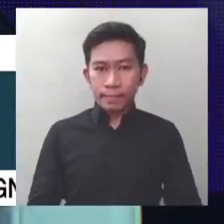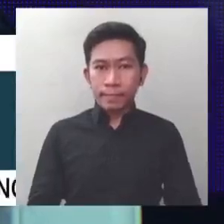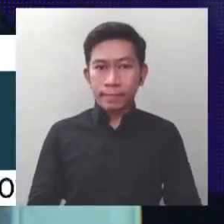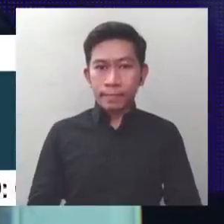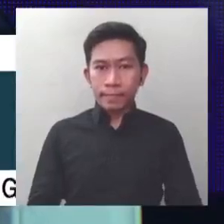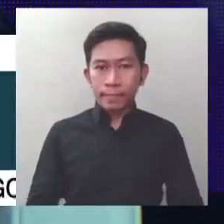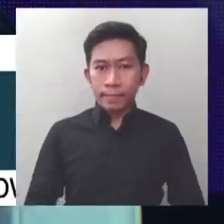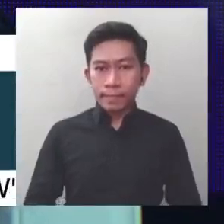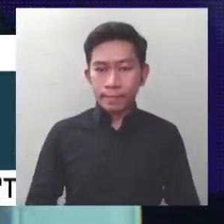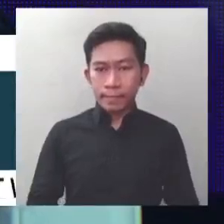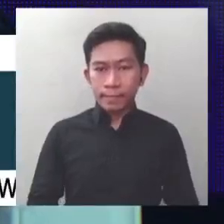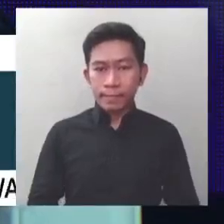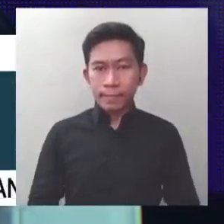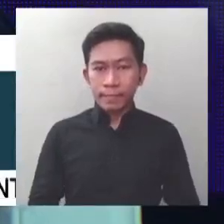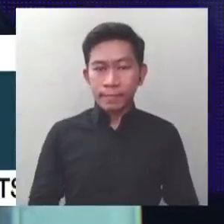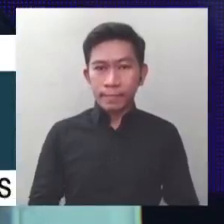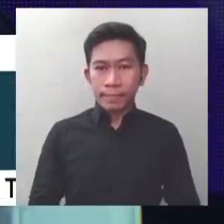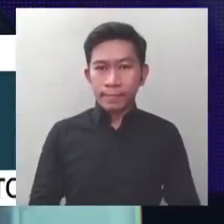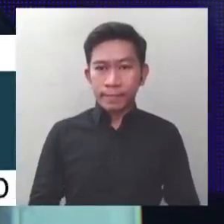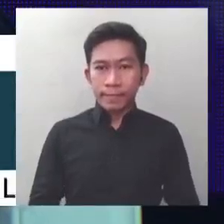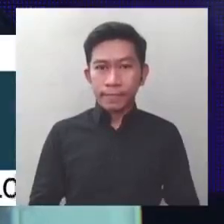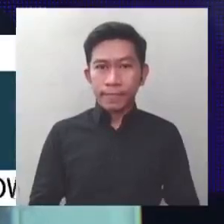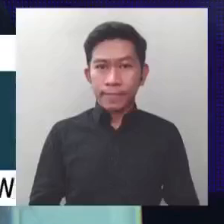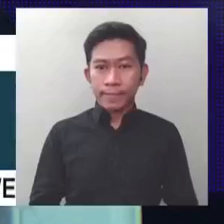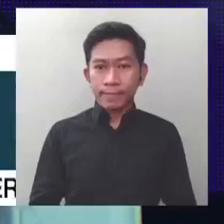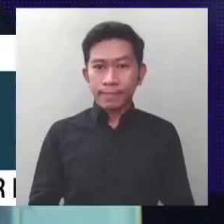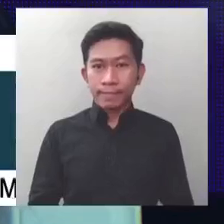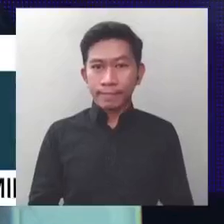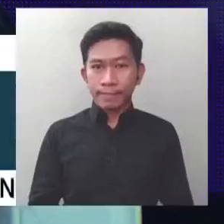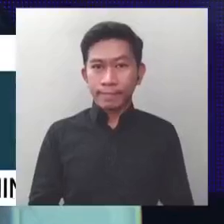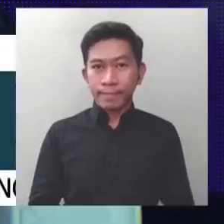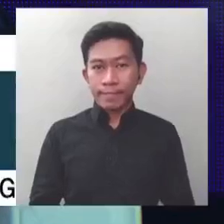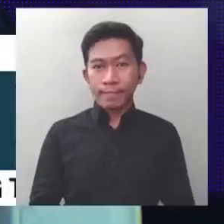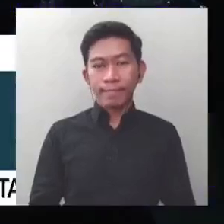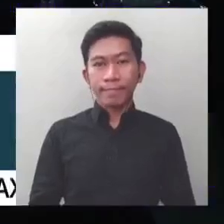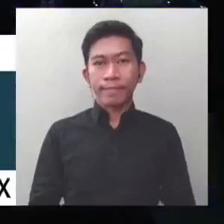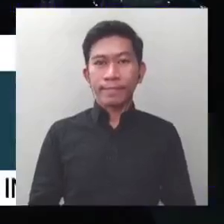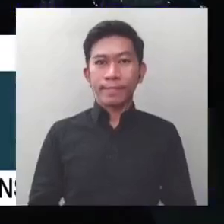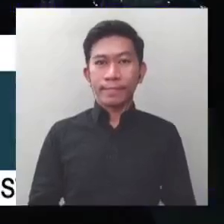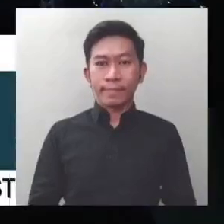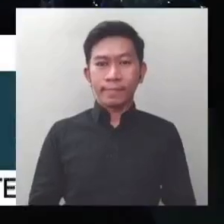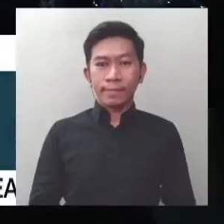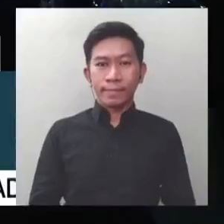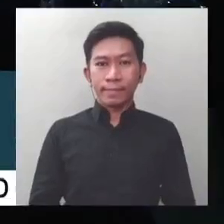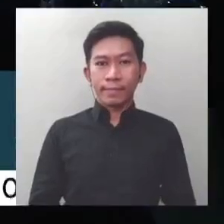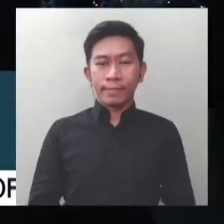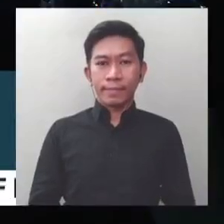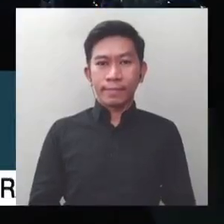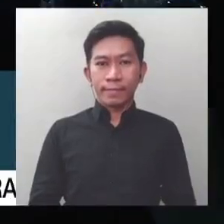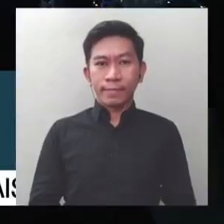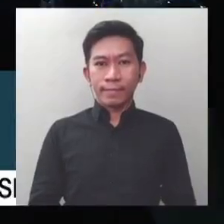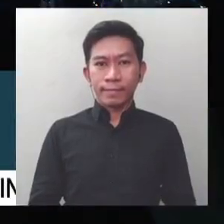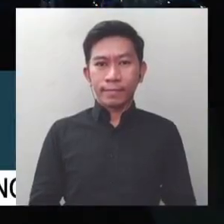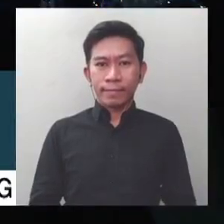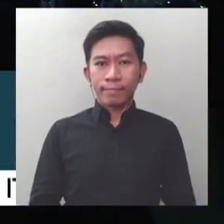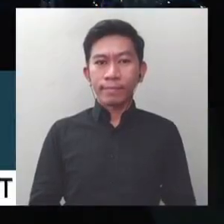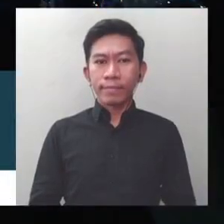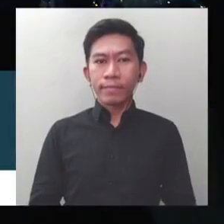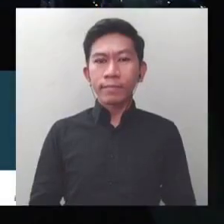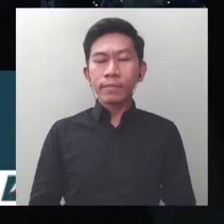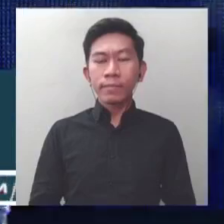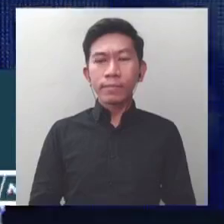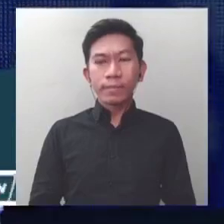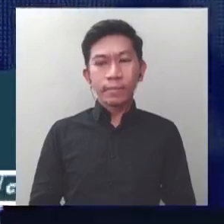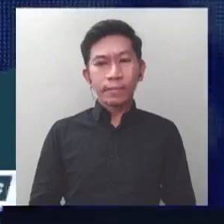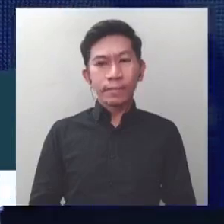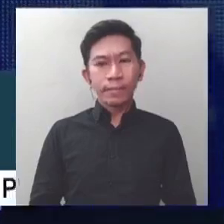export some of our agricultural produce to our neighboring ASEAN countries. That's just one of the many proposals that came